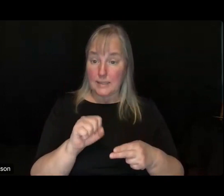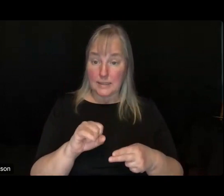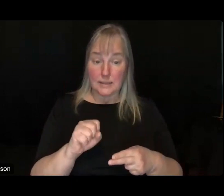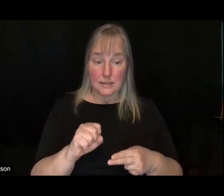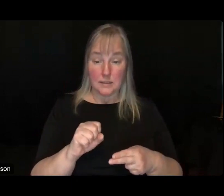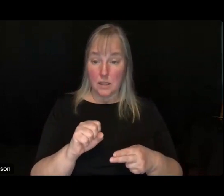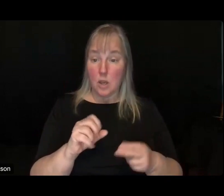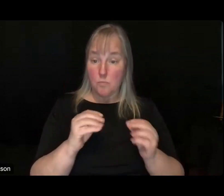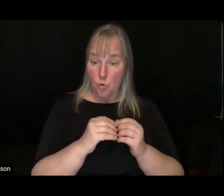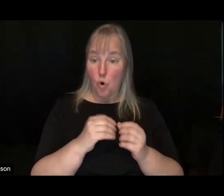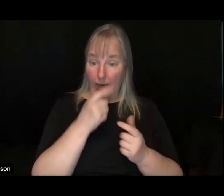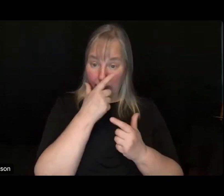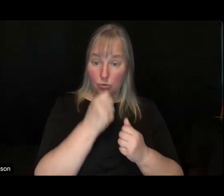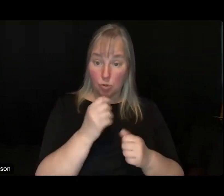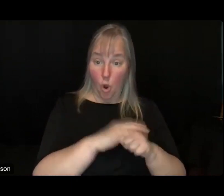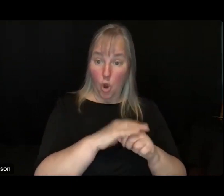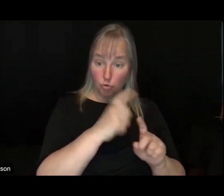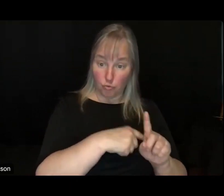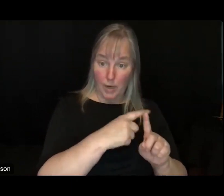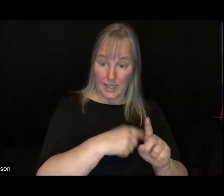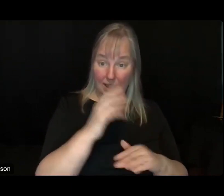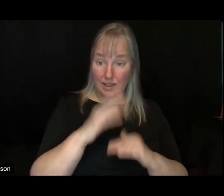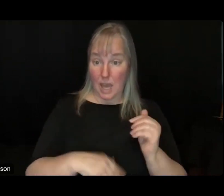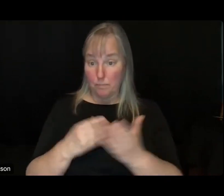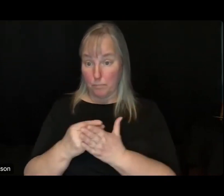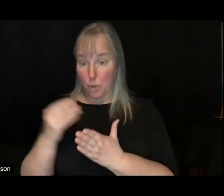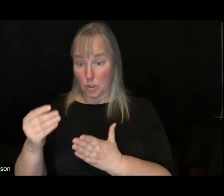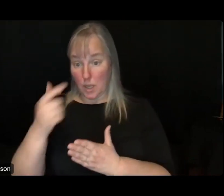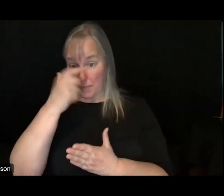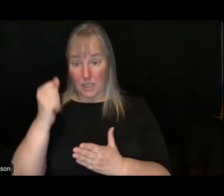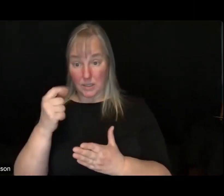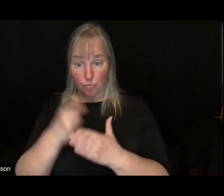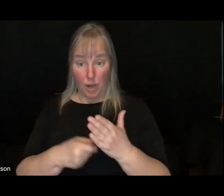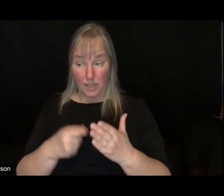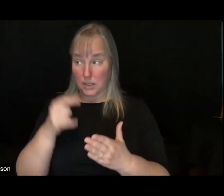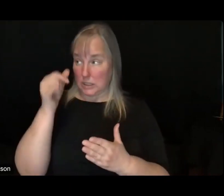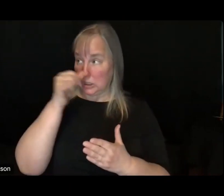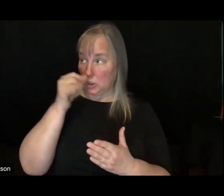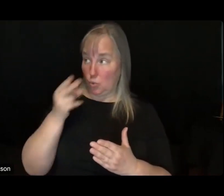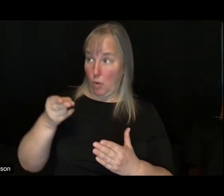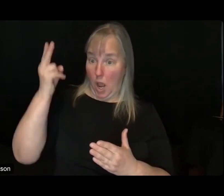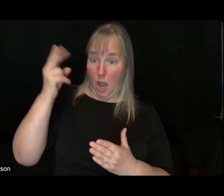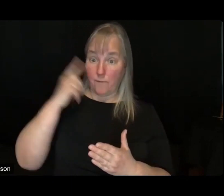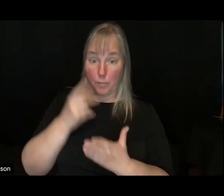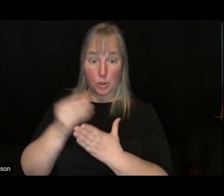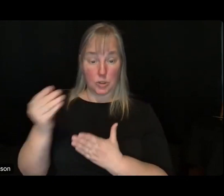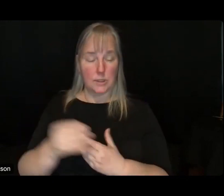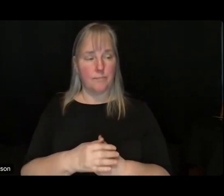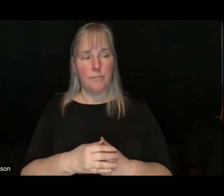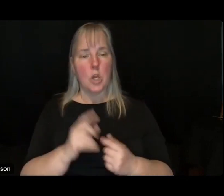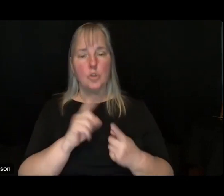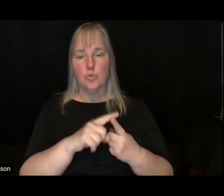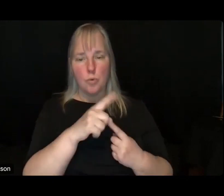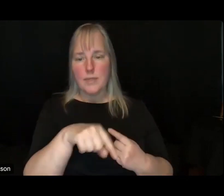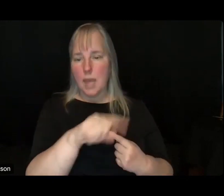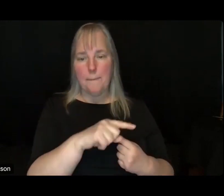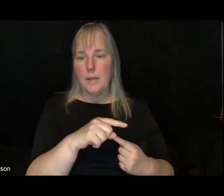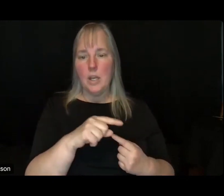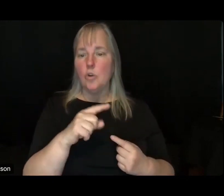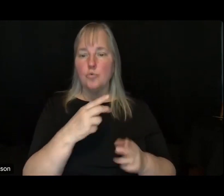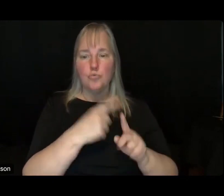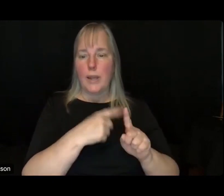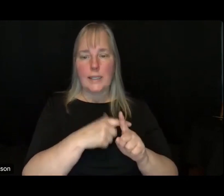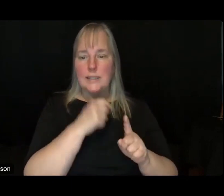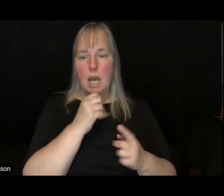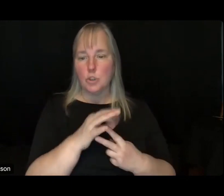renting rather than purchasing because the price is too high? Well, to them, renting is not a choice. I mean,